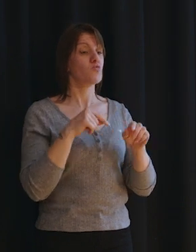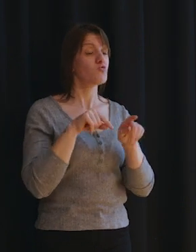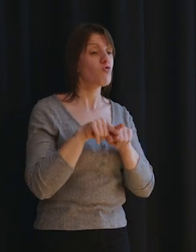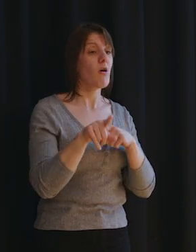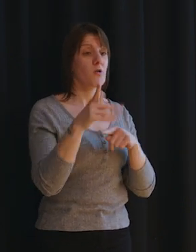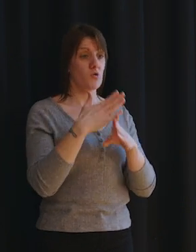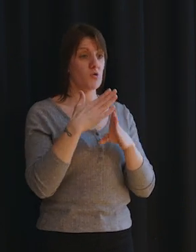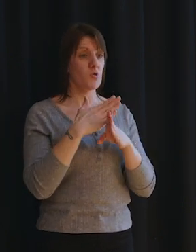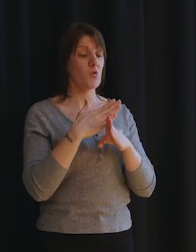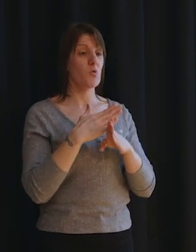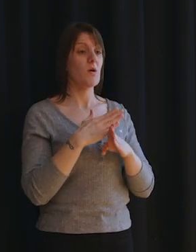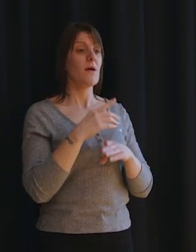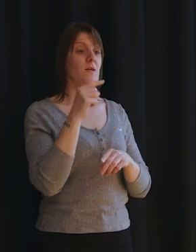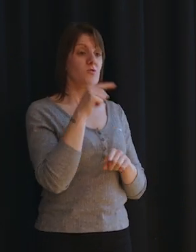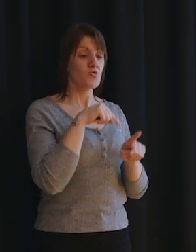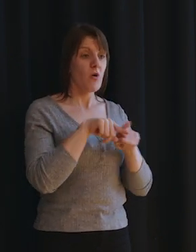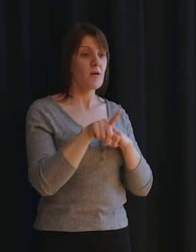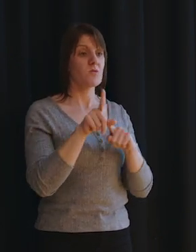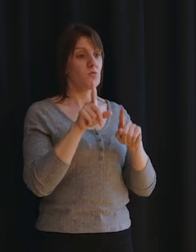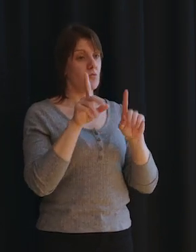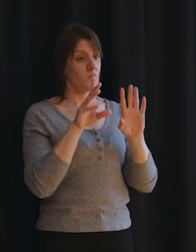of stigma, okay?